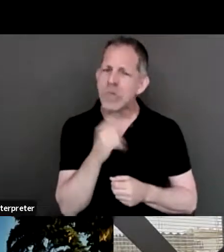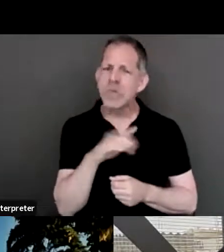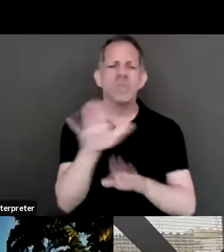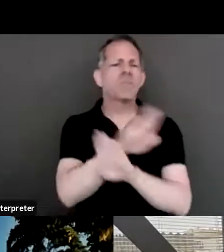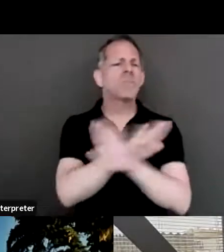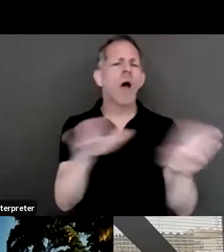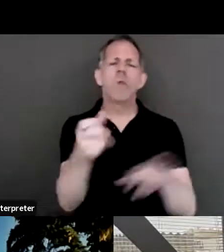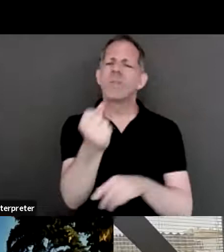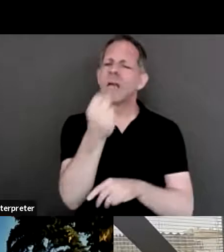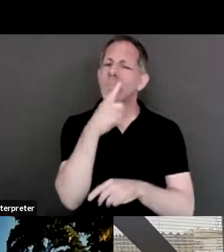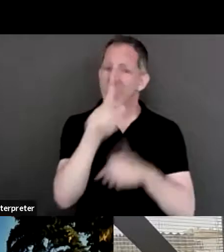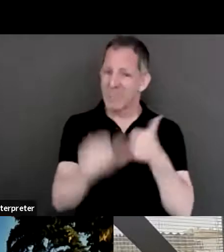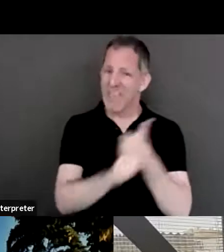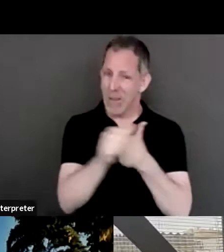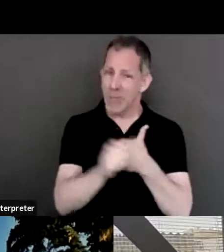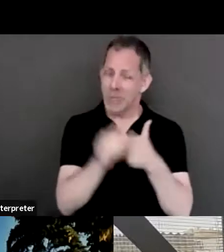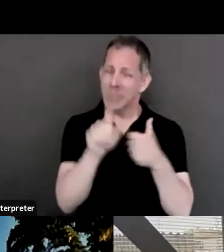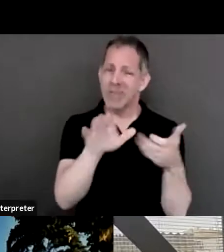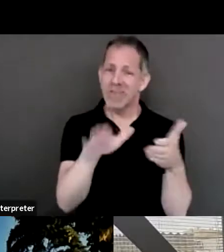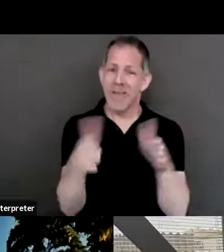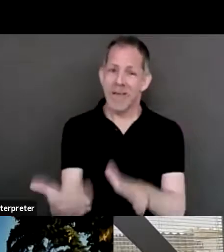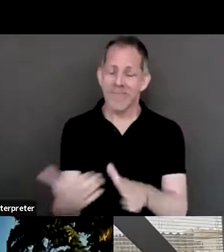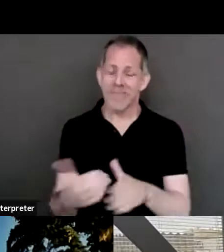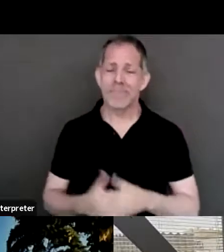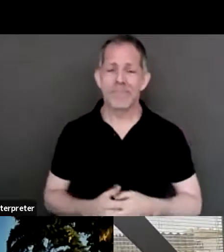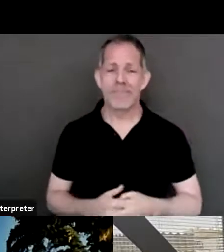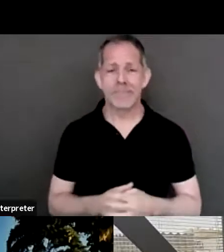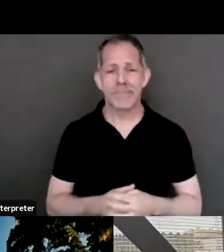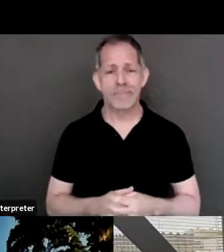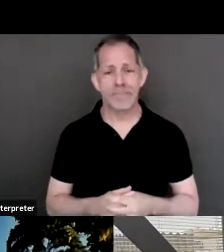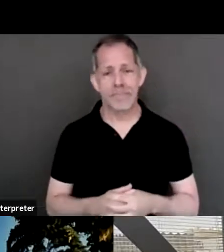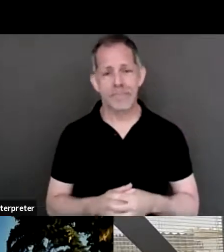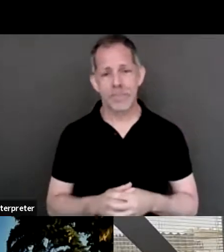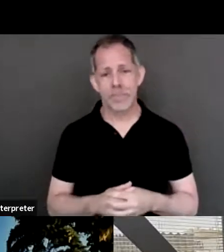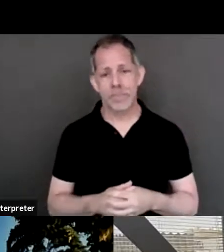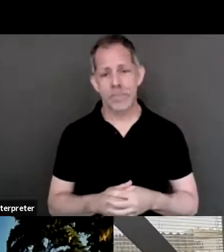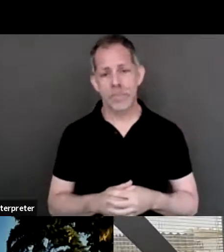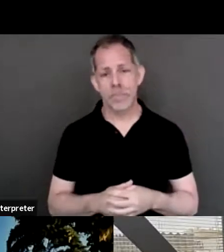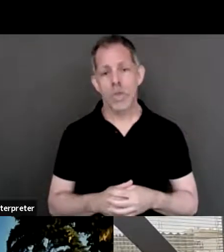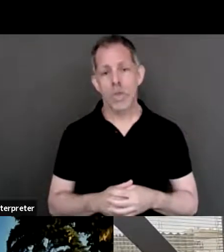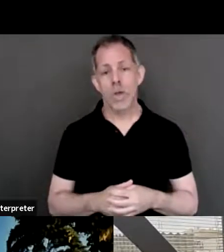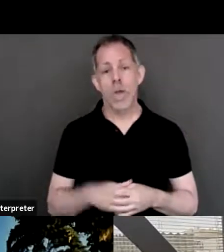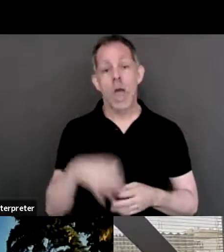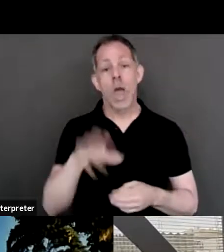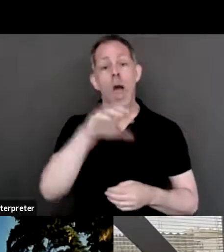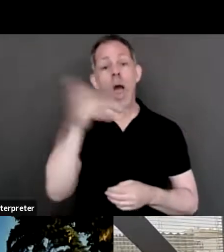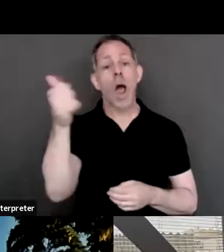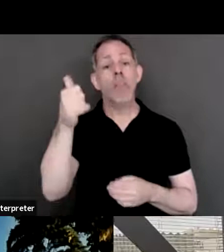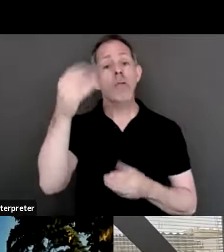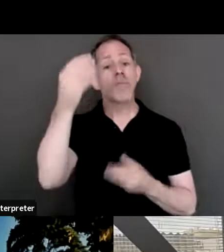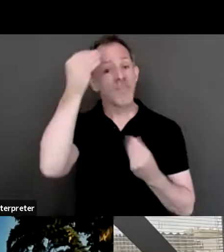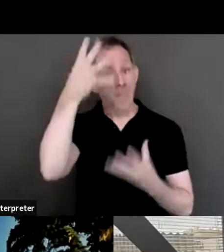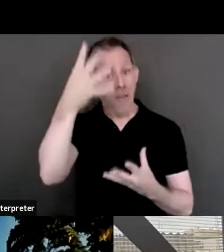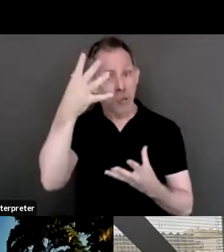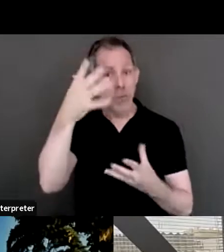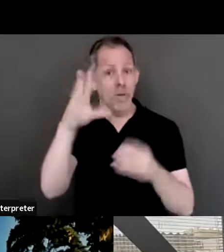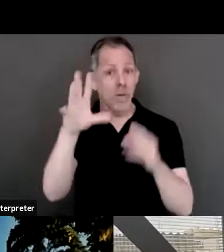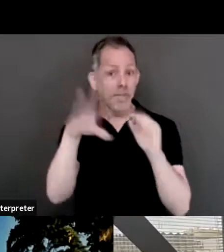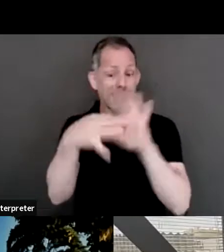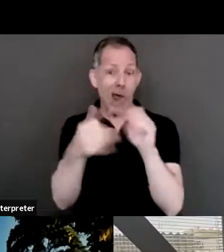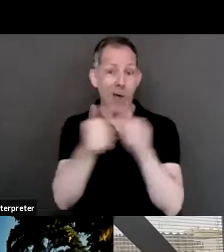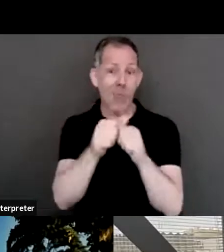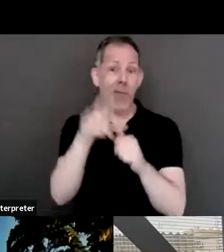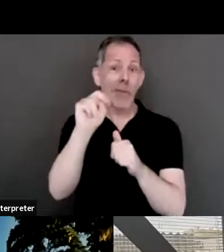Additional information for training information, you can contact me at the Human Services Behavioral